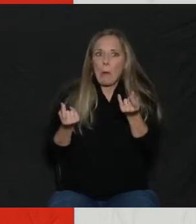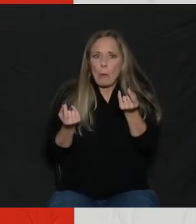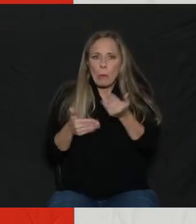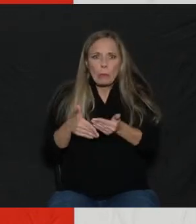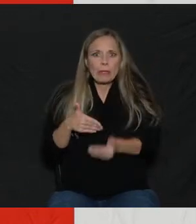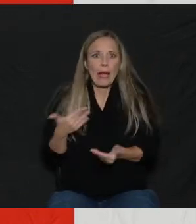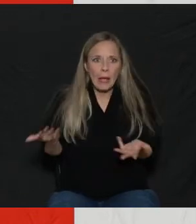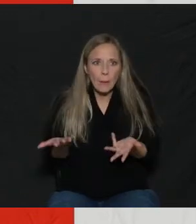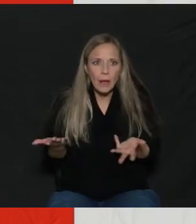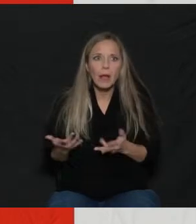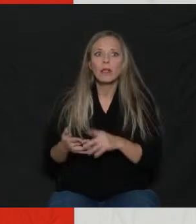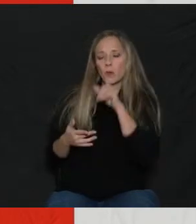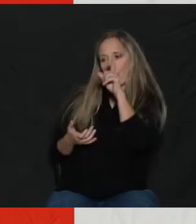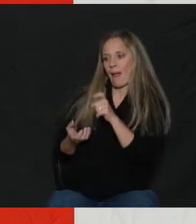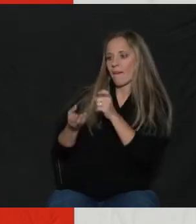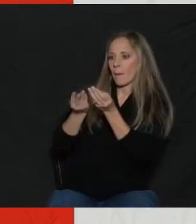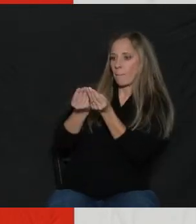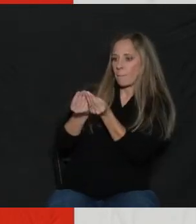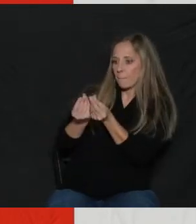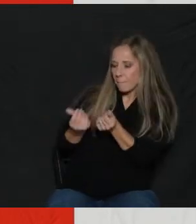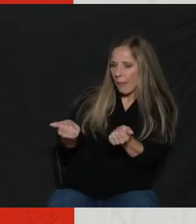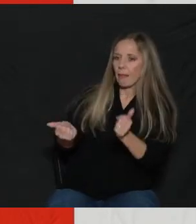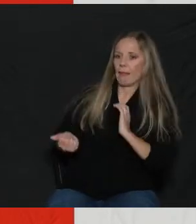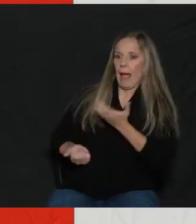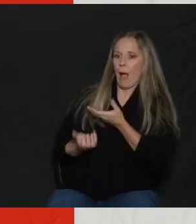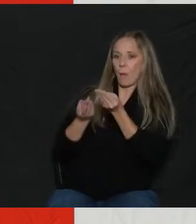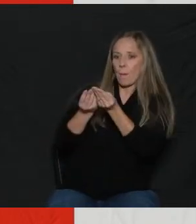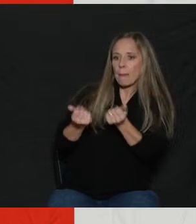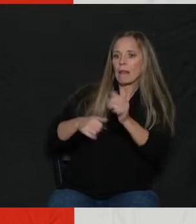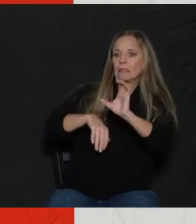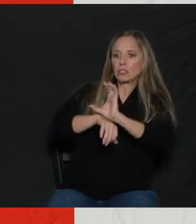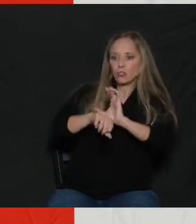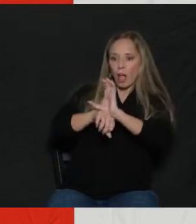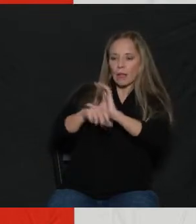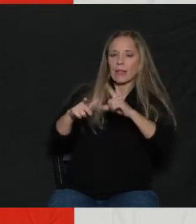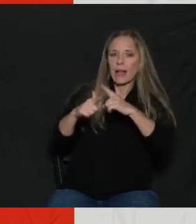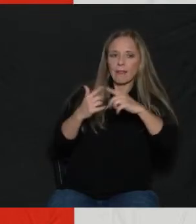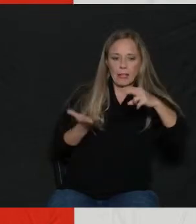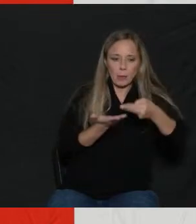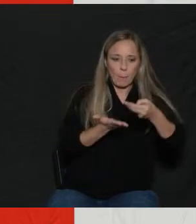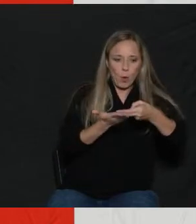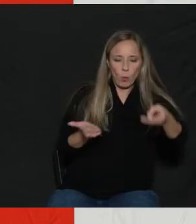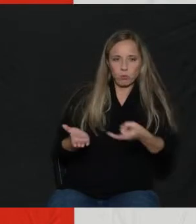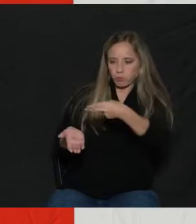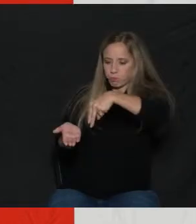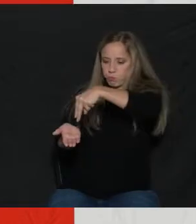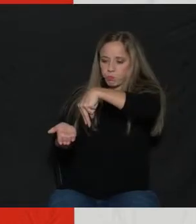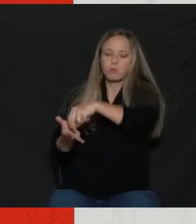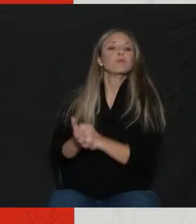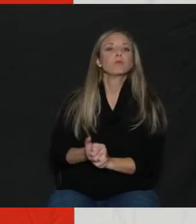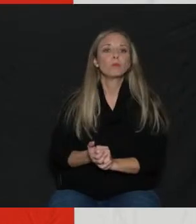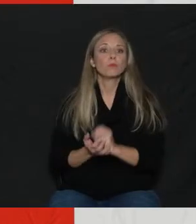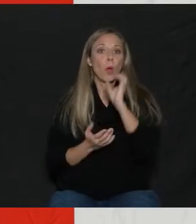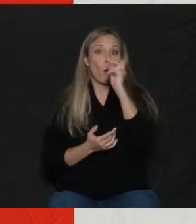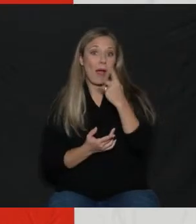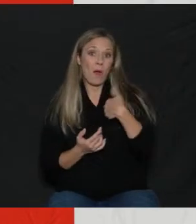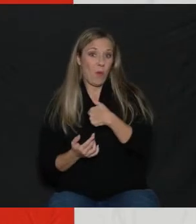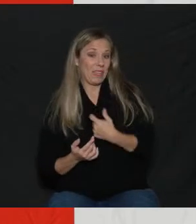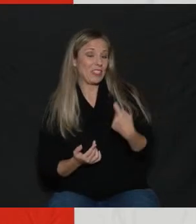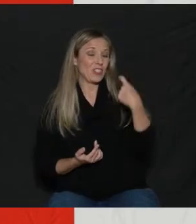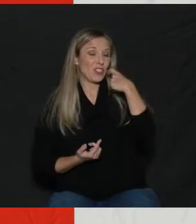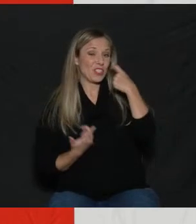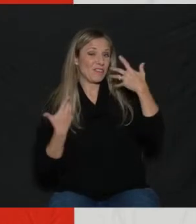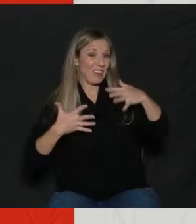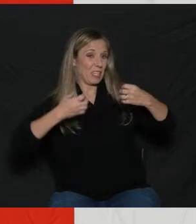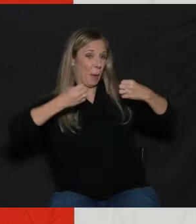next step is we're going to have to melt our melting chocolate and spoon it over. Awesome. Okay? Let's do that. Okay, so we just microwaved our,